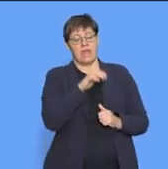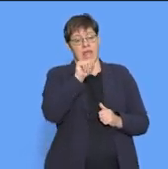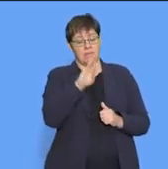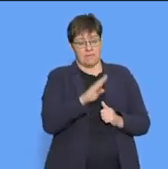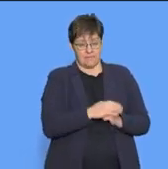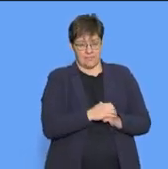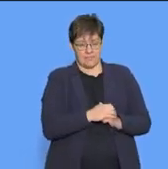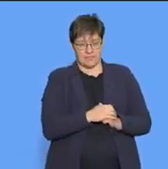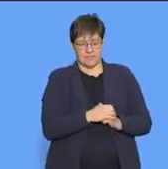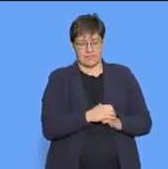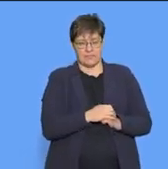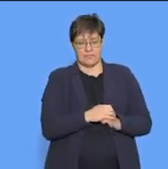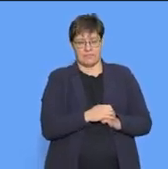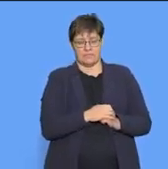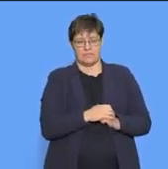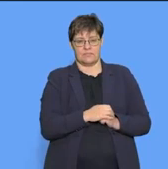AB?